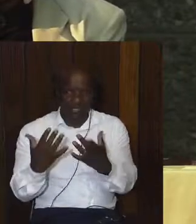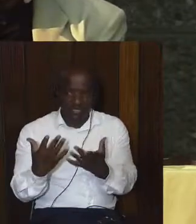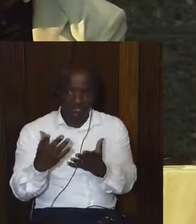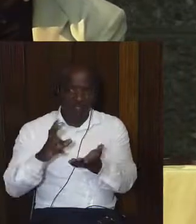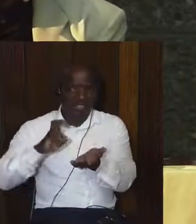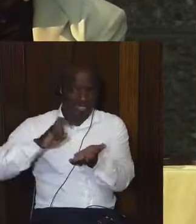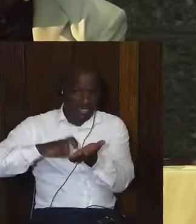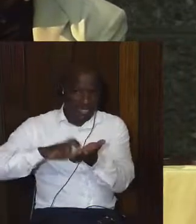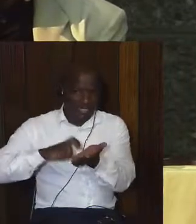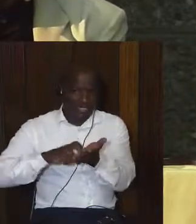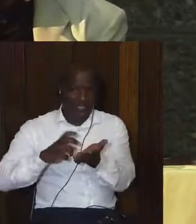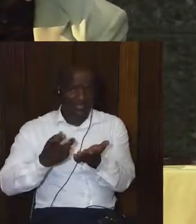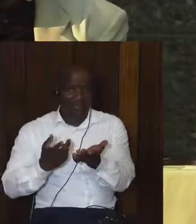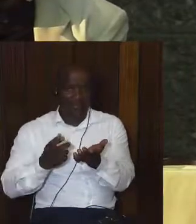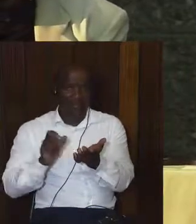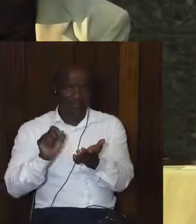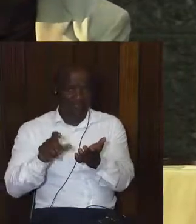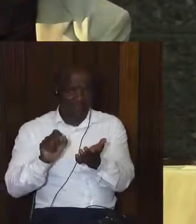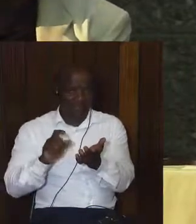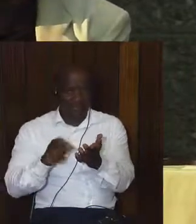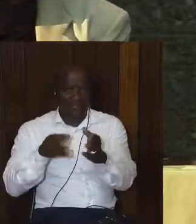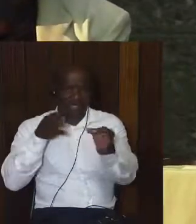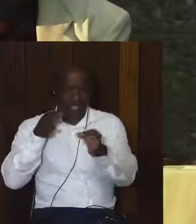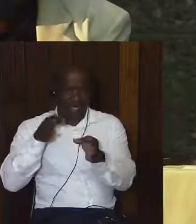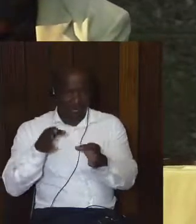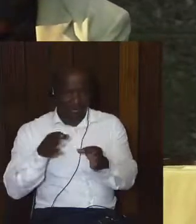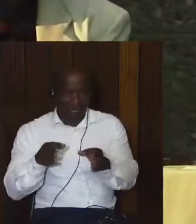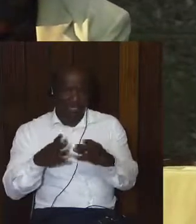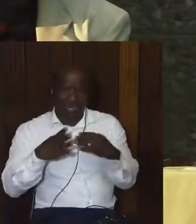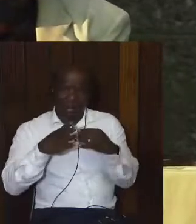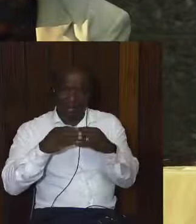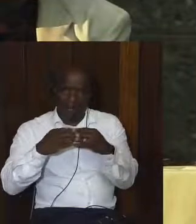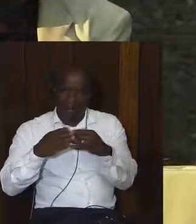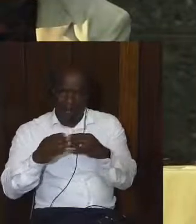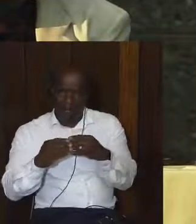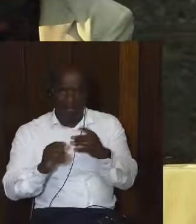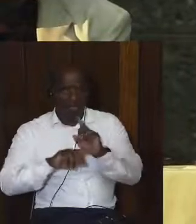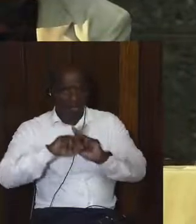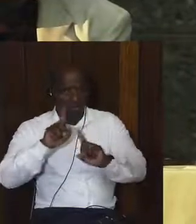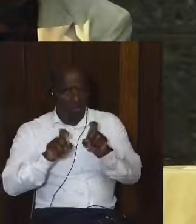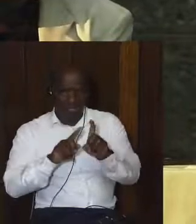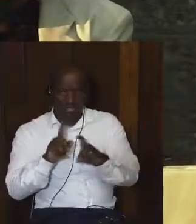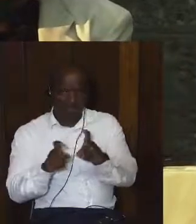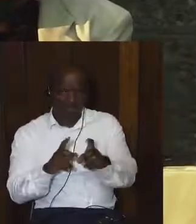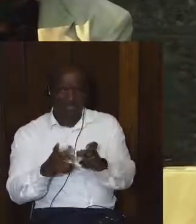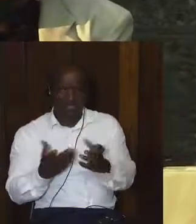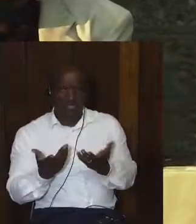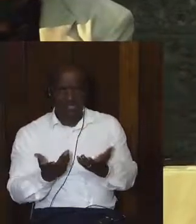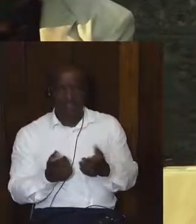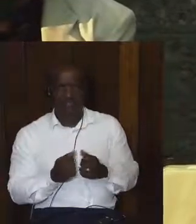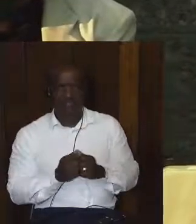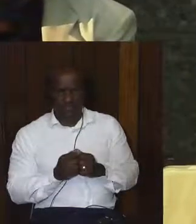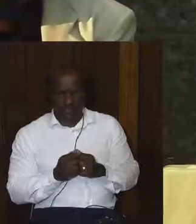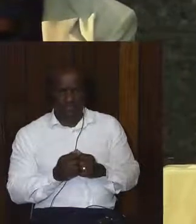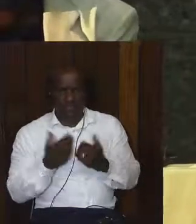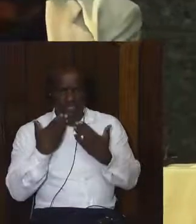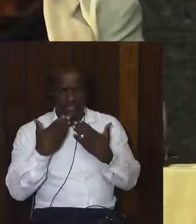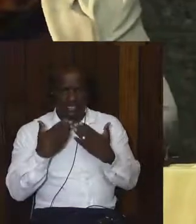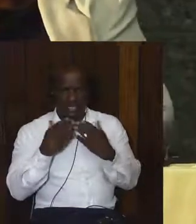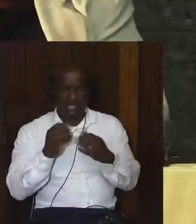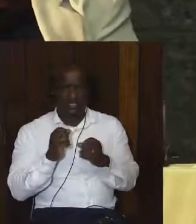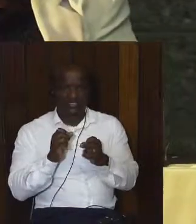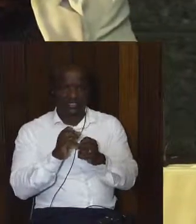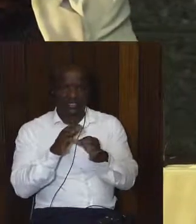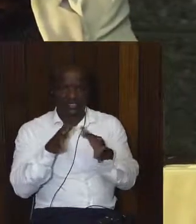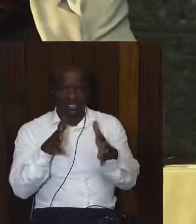additional funds. And I think that will just explain the member's question on how it won't affect our operations. Thank you, Chair.